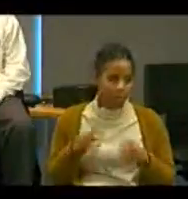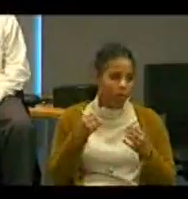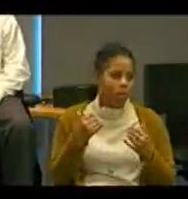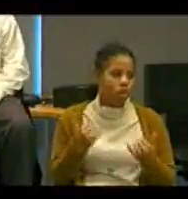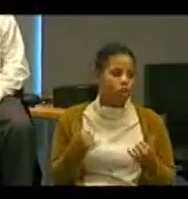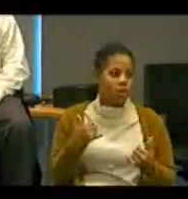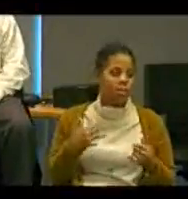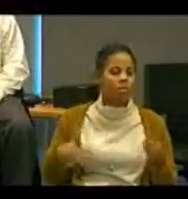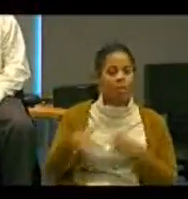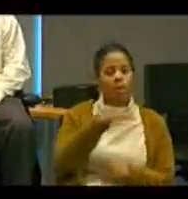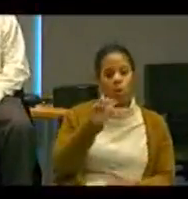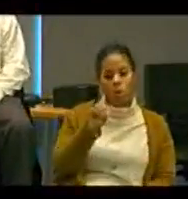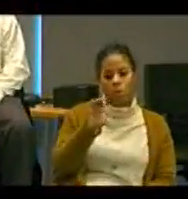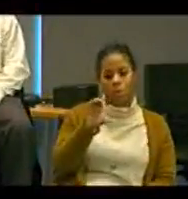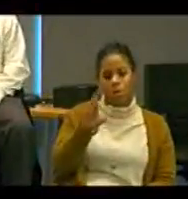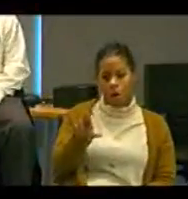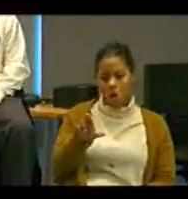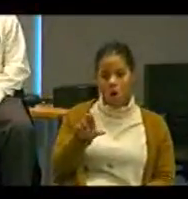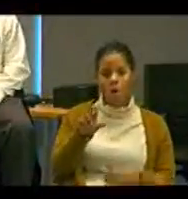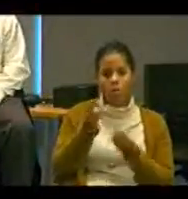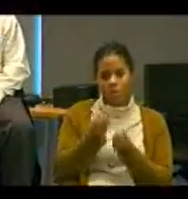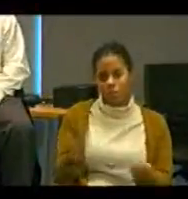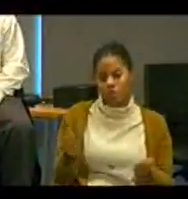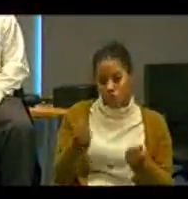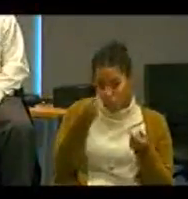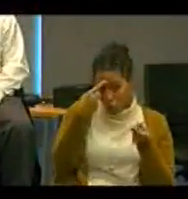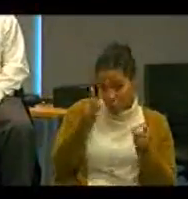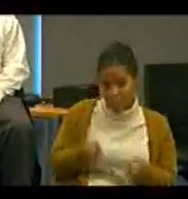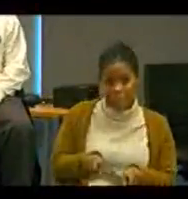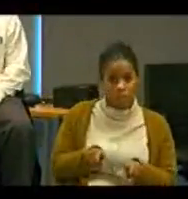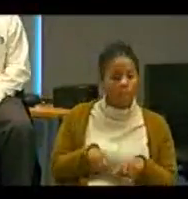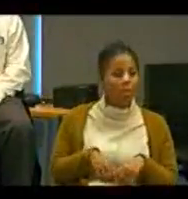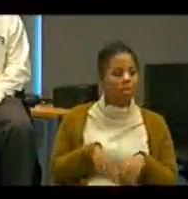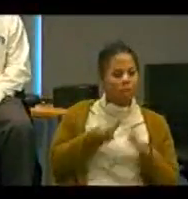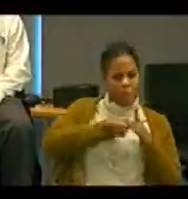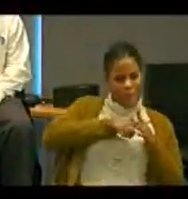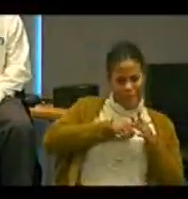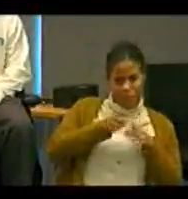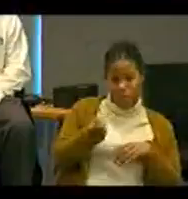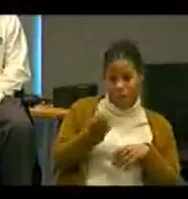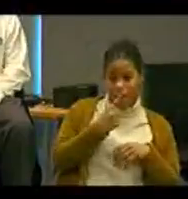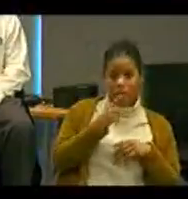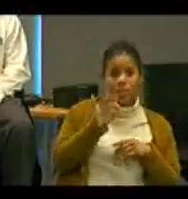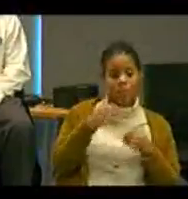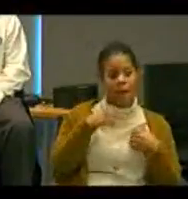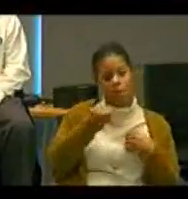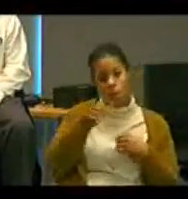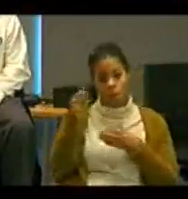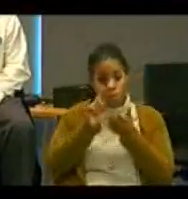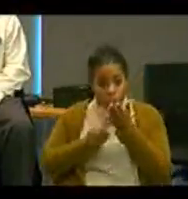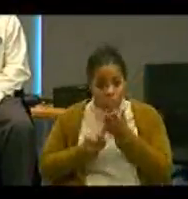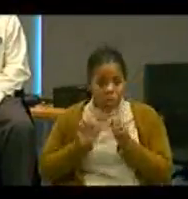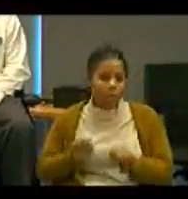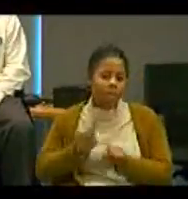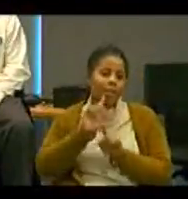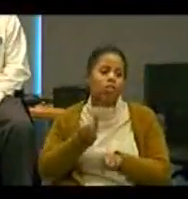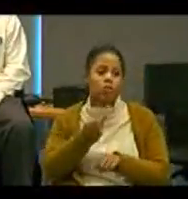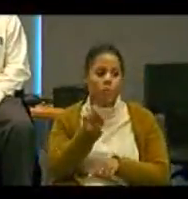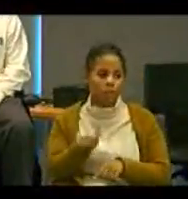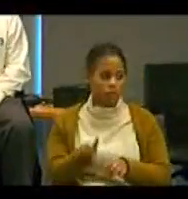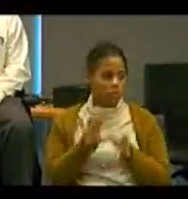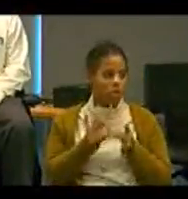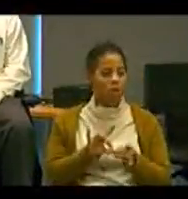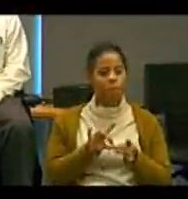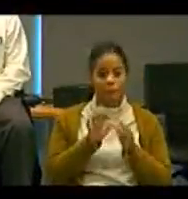of OCR's resolution agreements. And so, Mr. Eden, you asked at the beginning if there's other research that could answer the question of